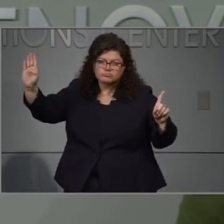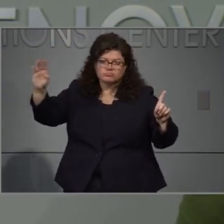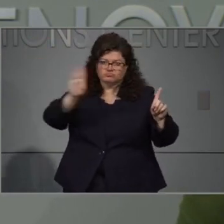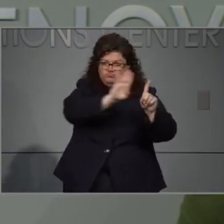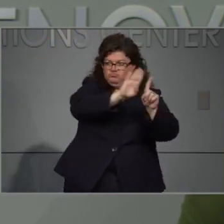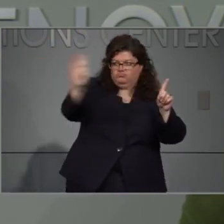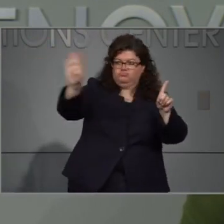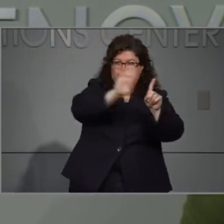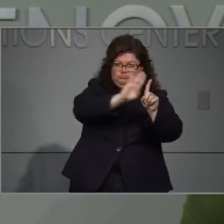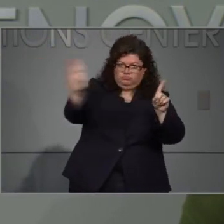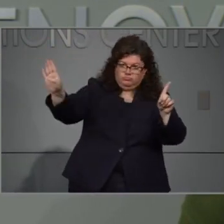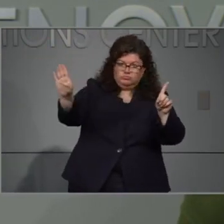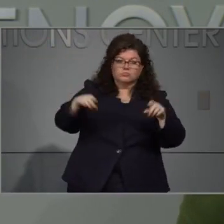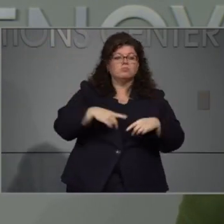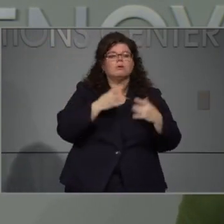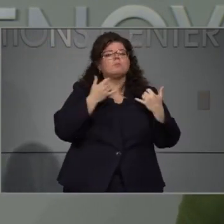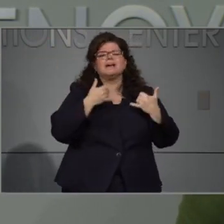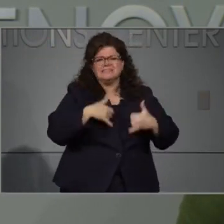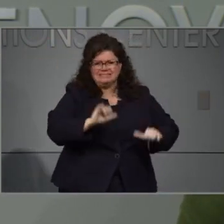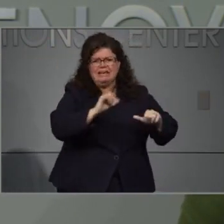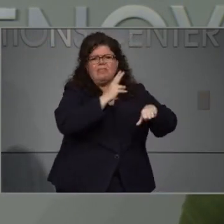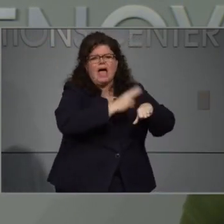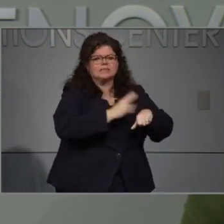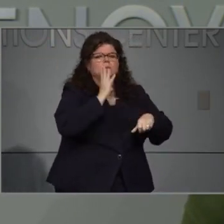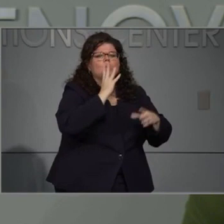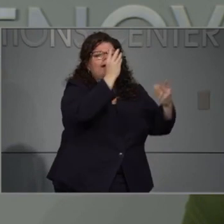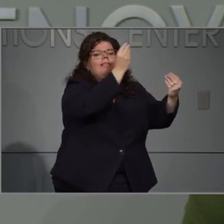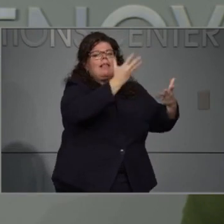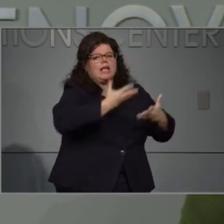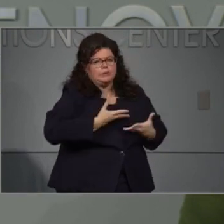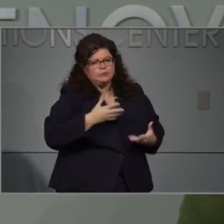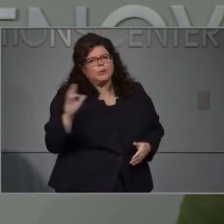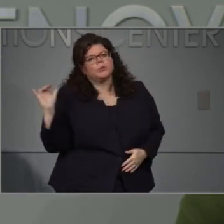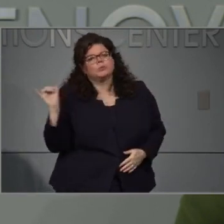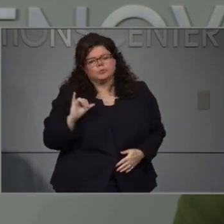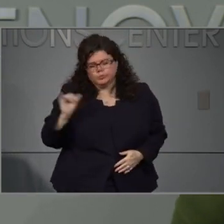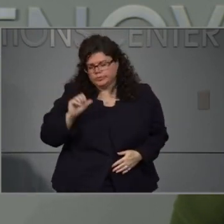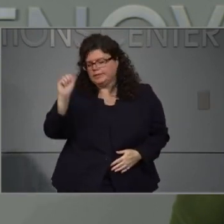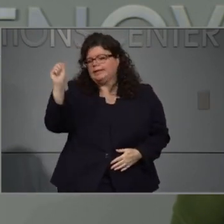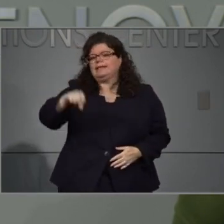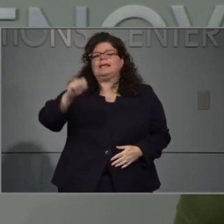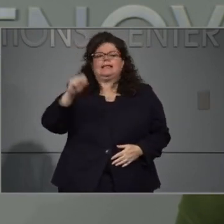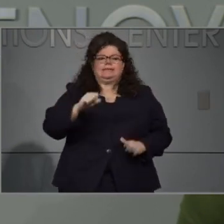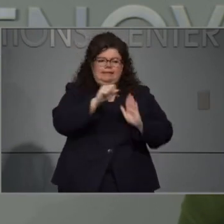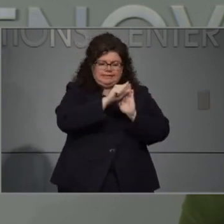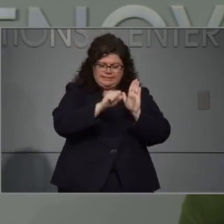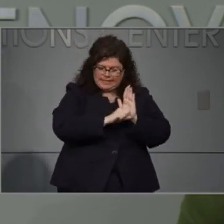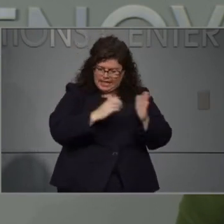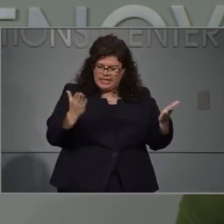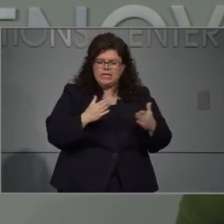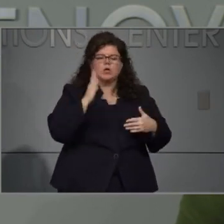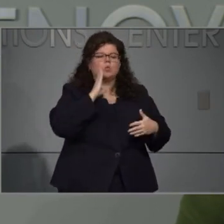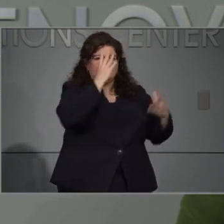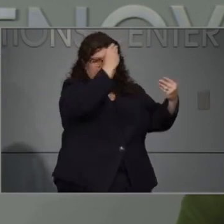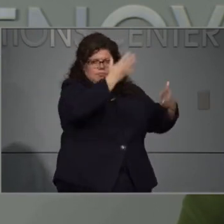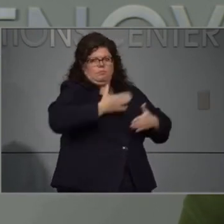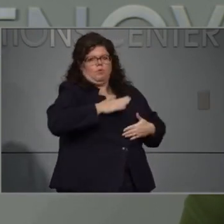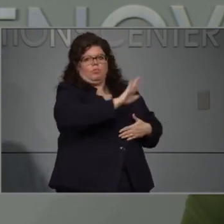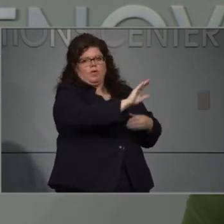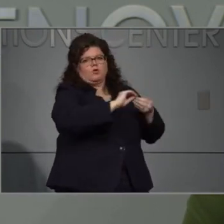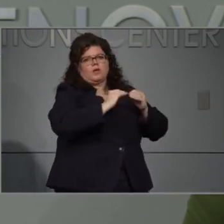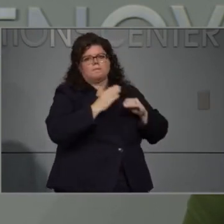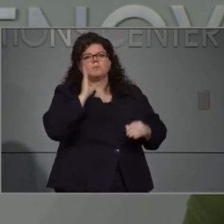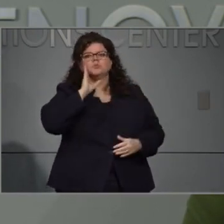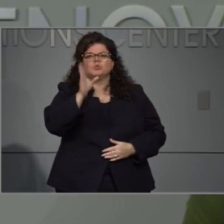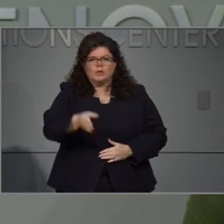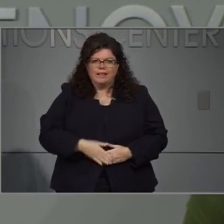does not change the fact that the hospitals will continue to need to submit data to us at the state. Unfortunately, that means that they have